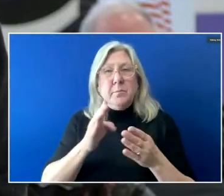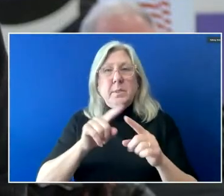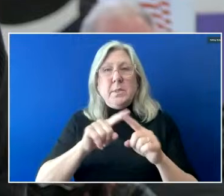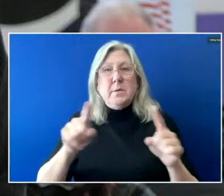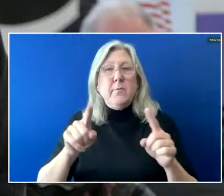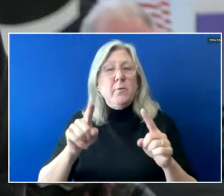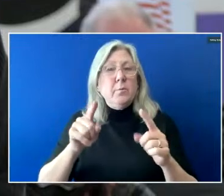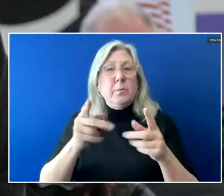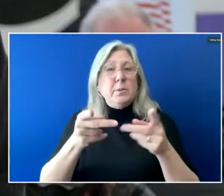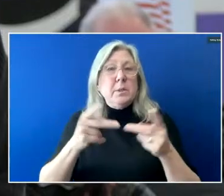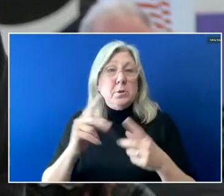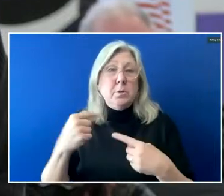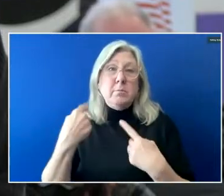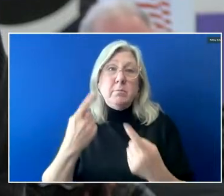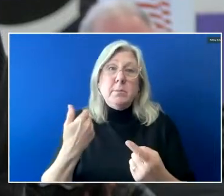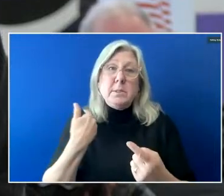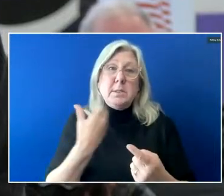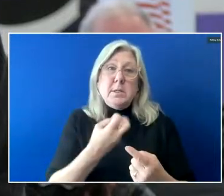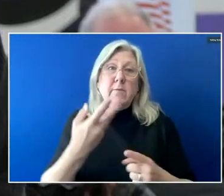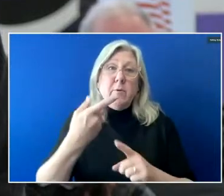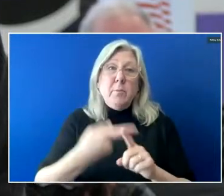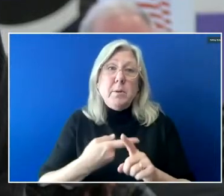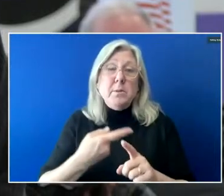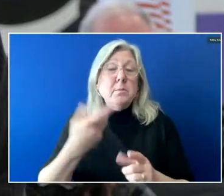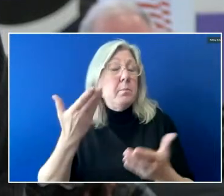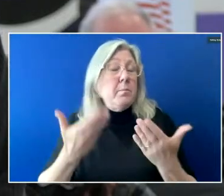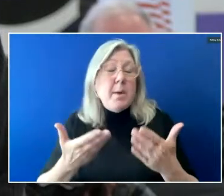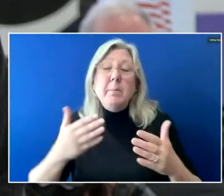months it may be too